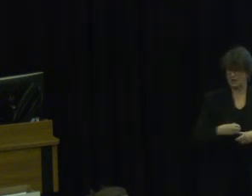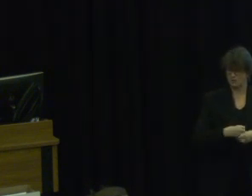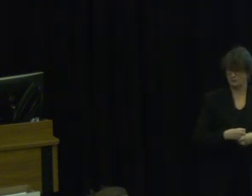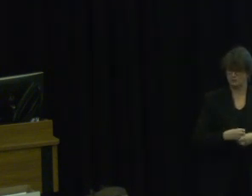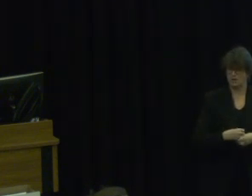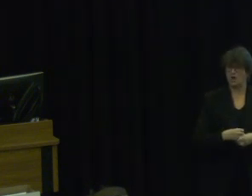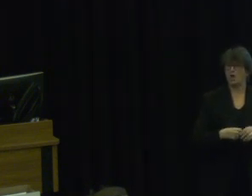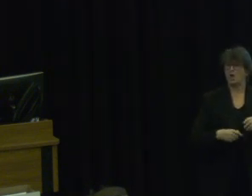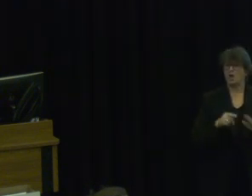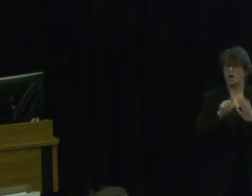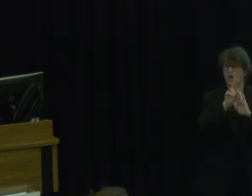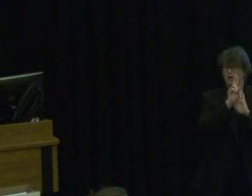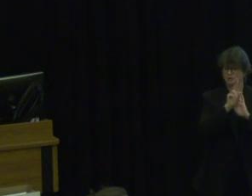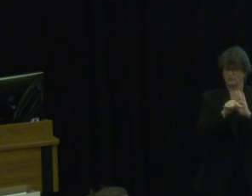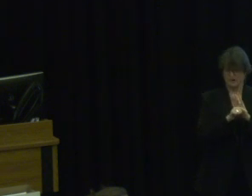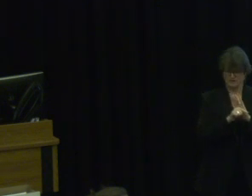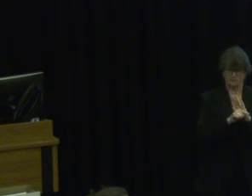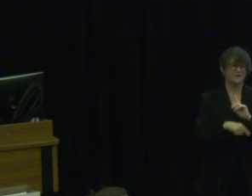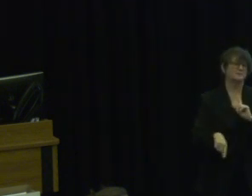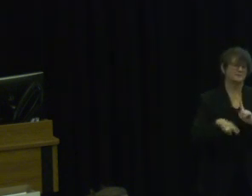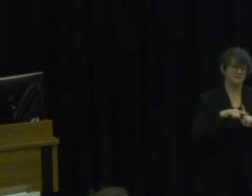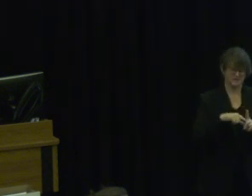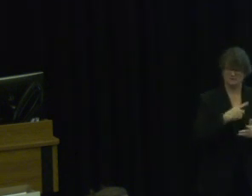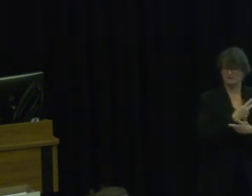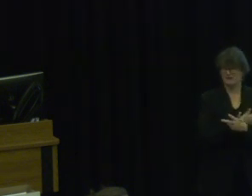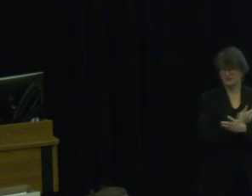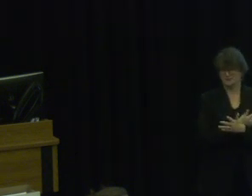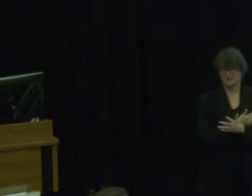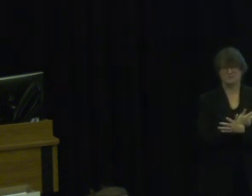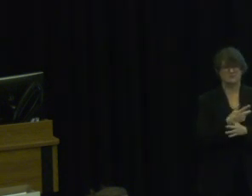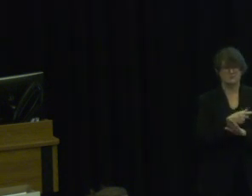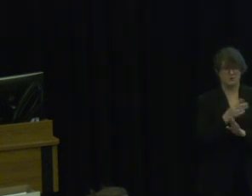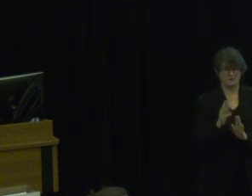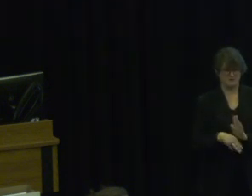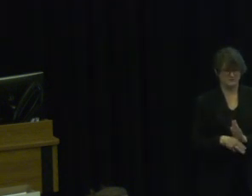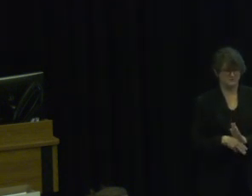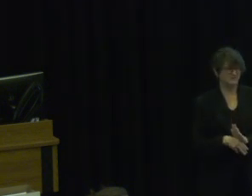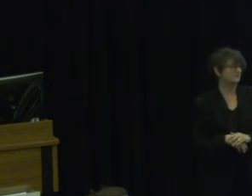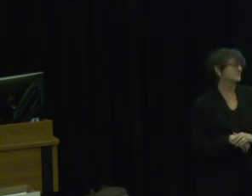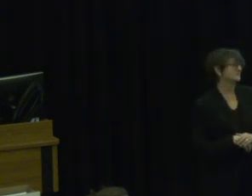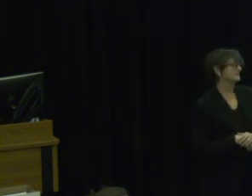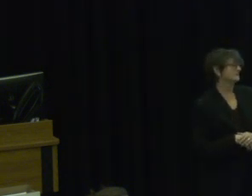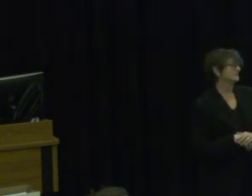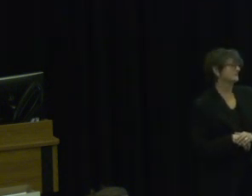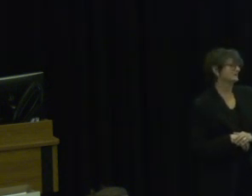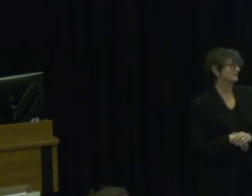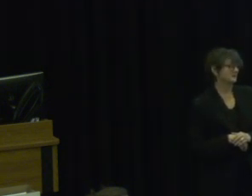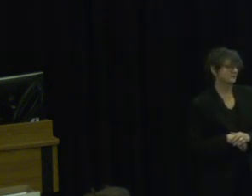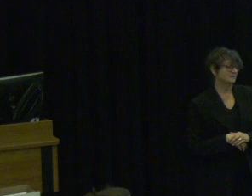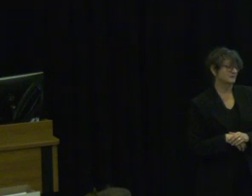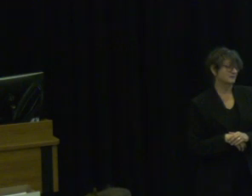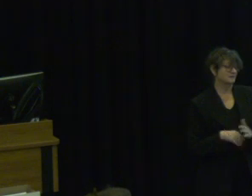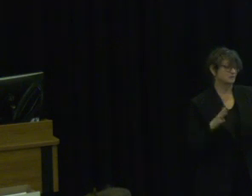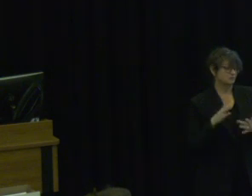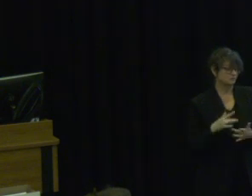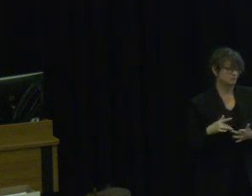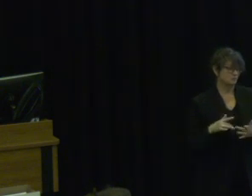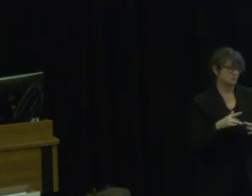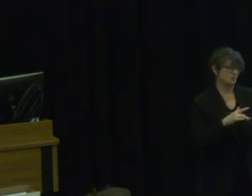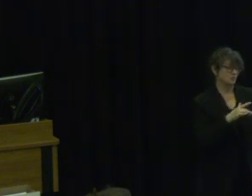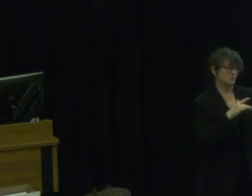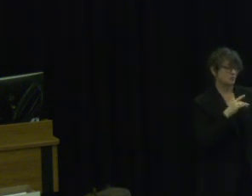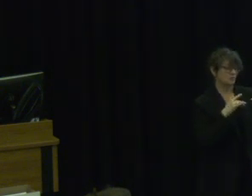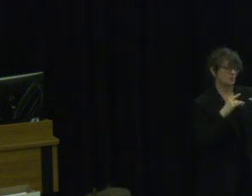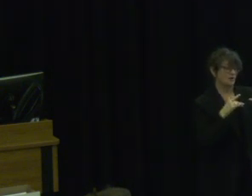undergraduate as well as graduate programs in tourism and hospitality and in geography